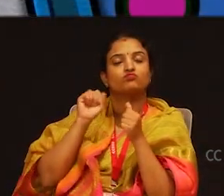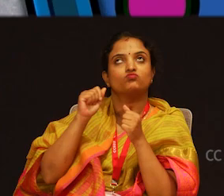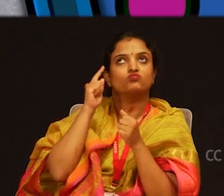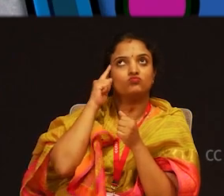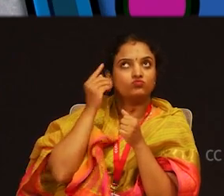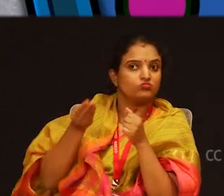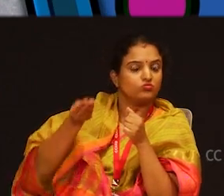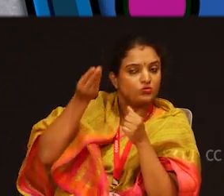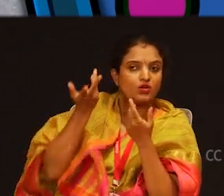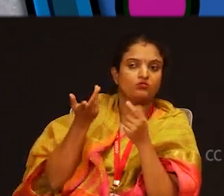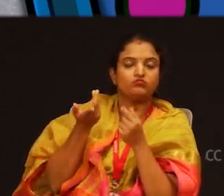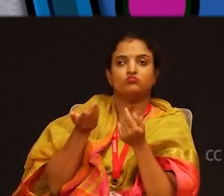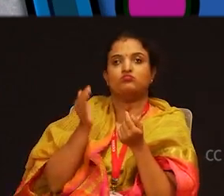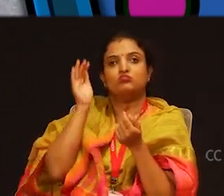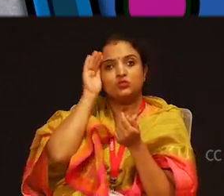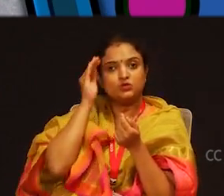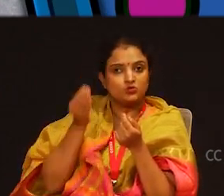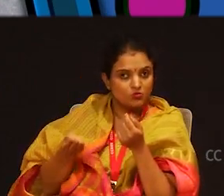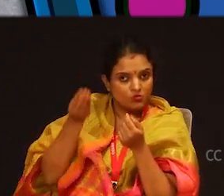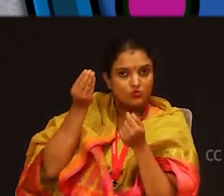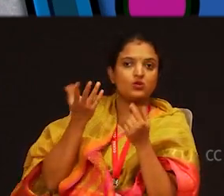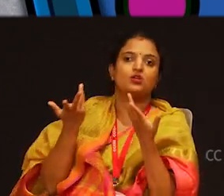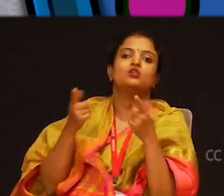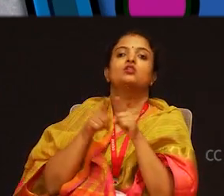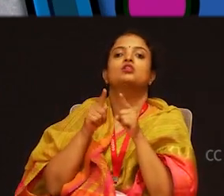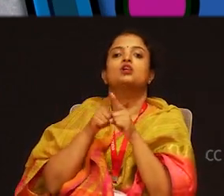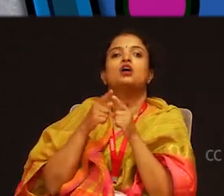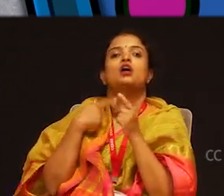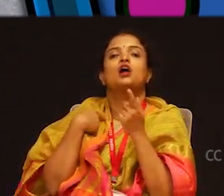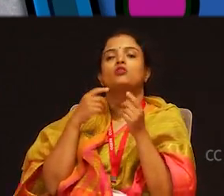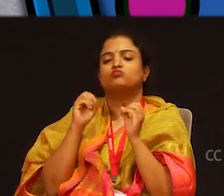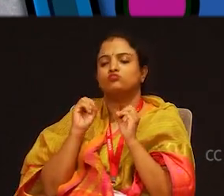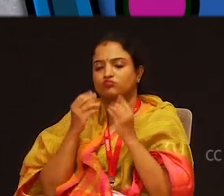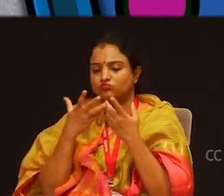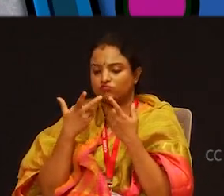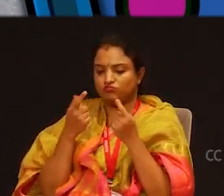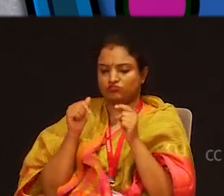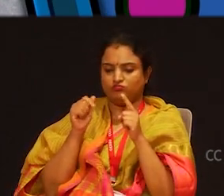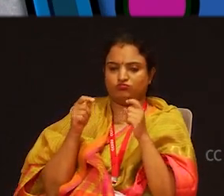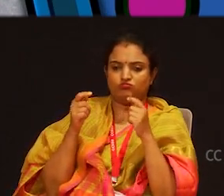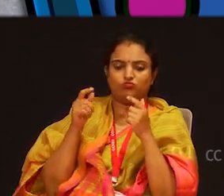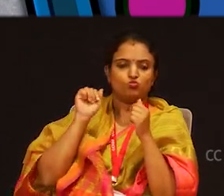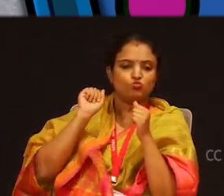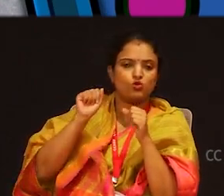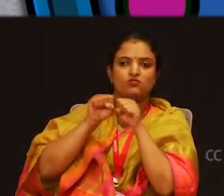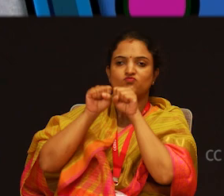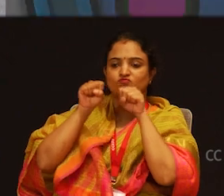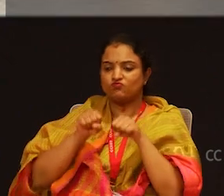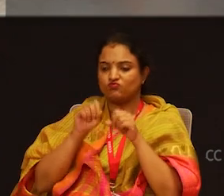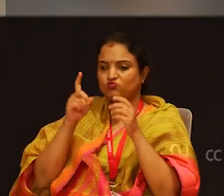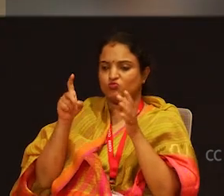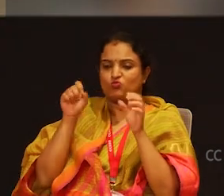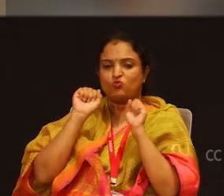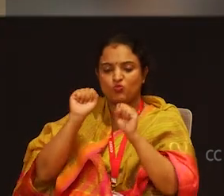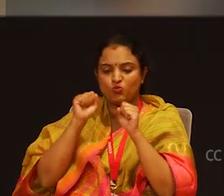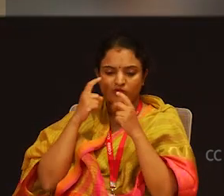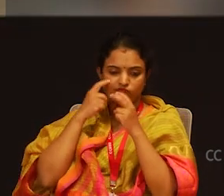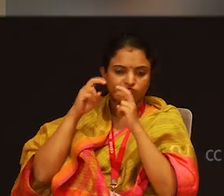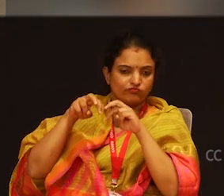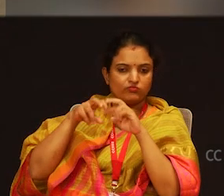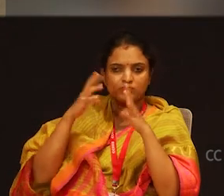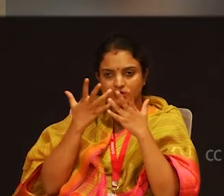that explore the cutting-edge research and practical strategies for